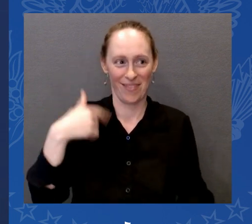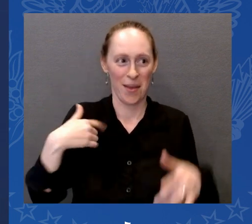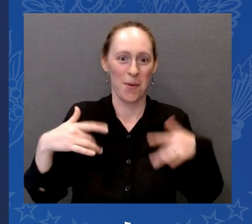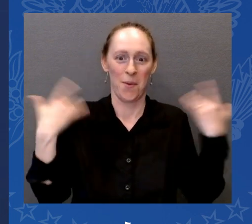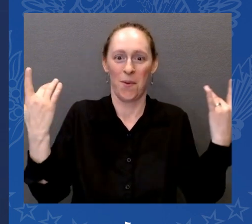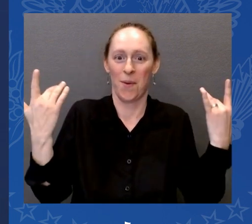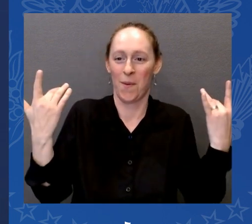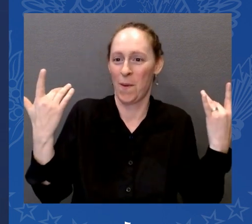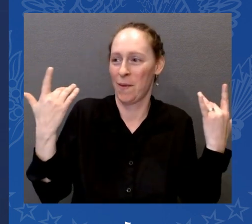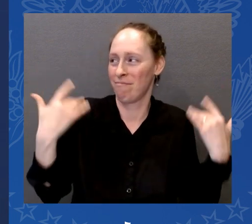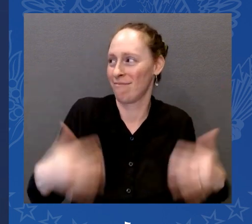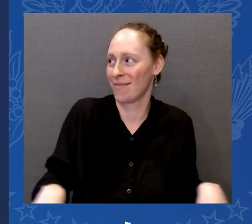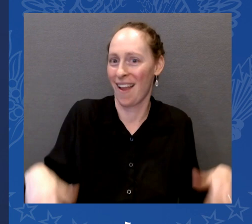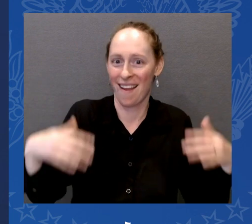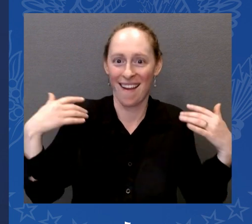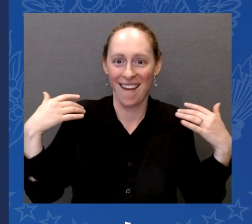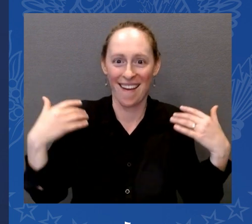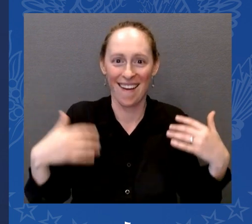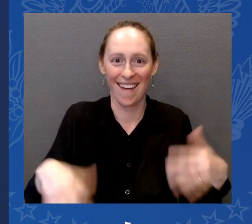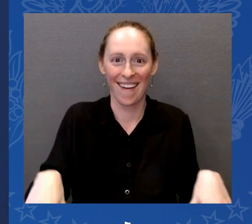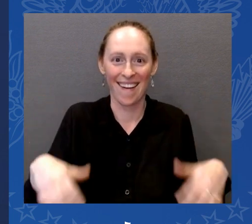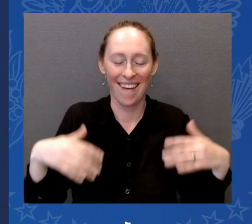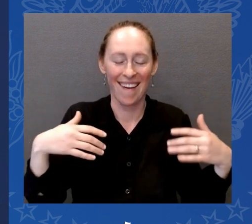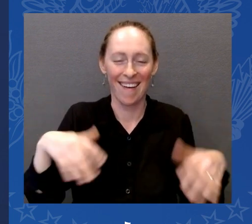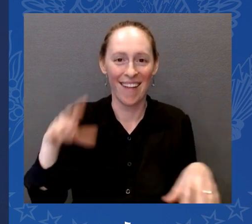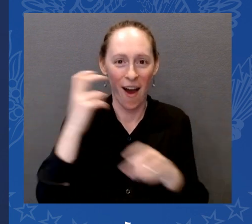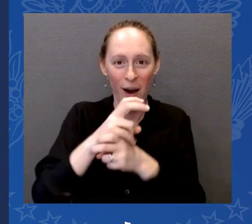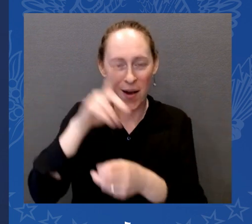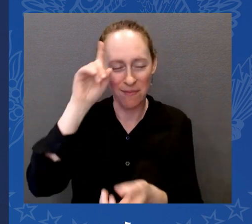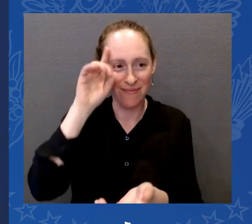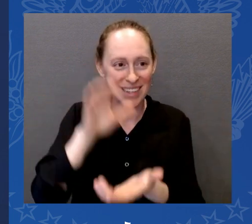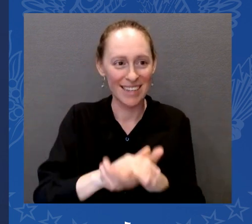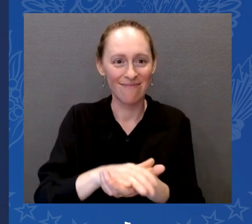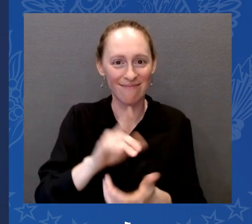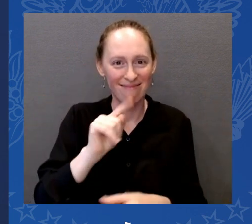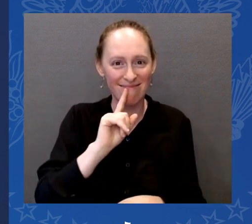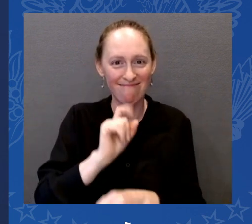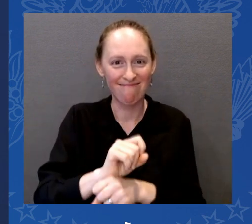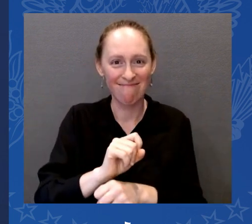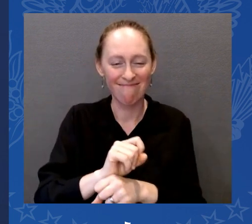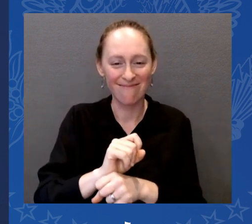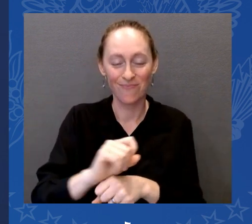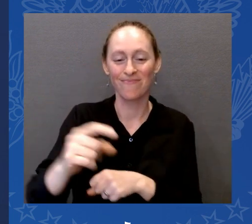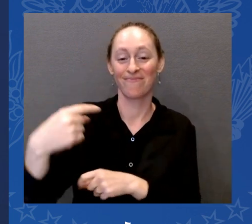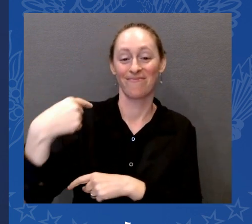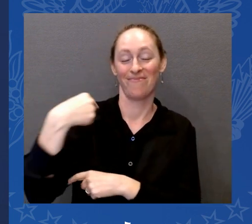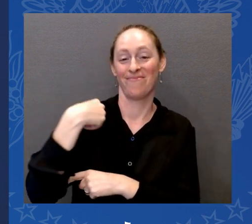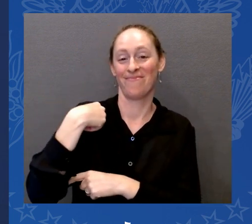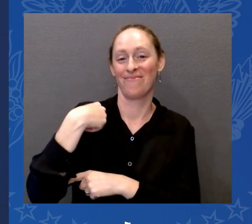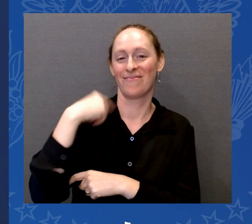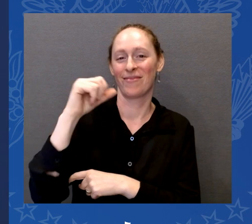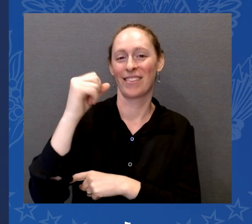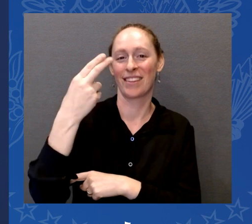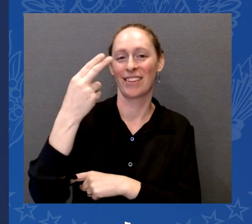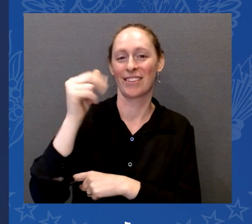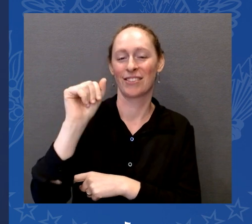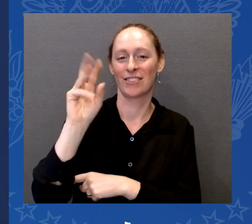am. My name is Shawnee Davis, and I am a proud member.